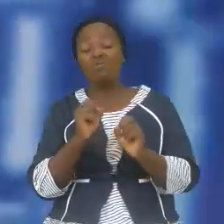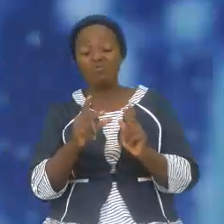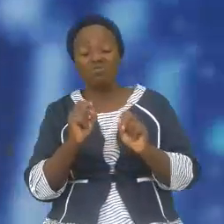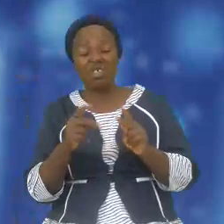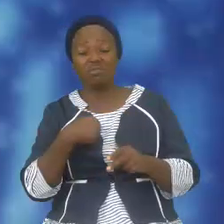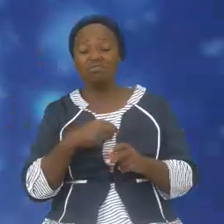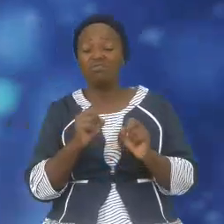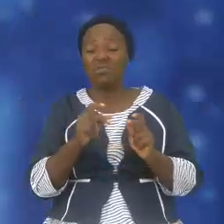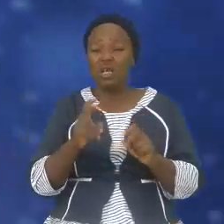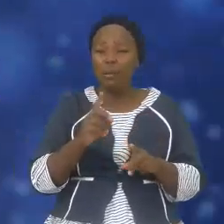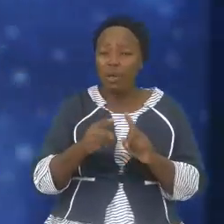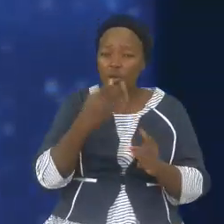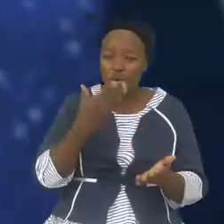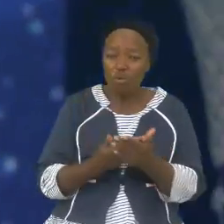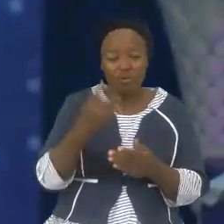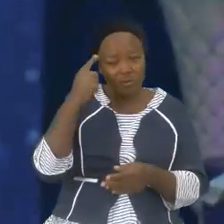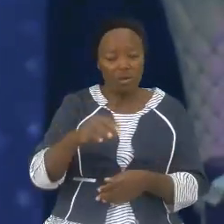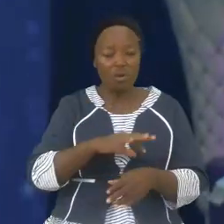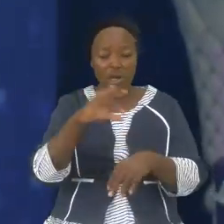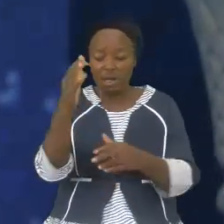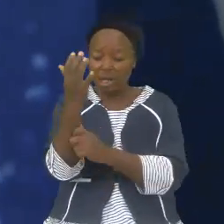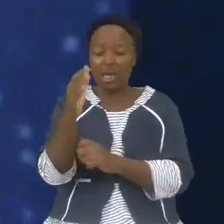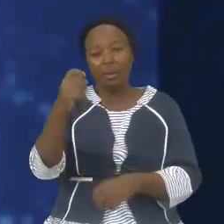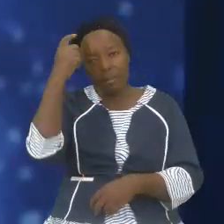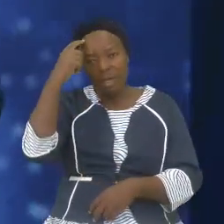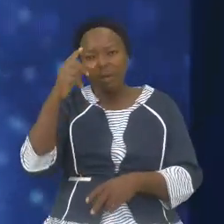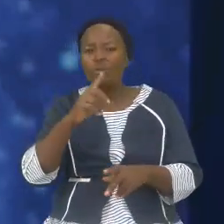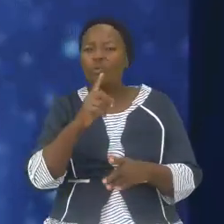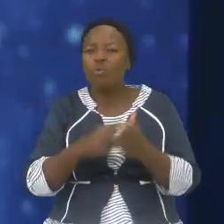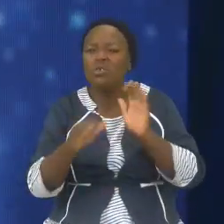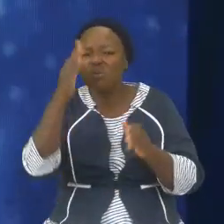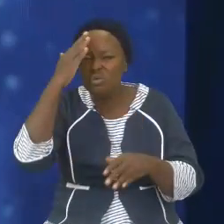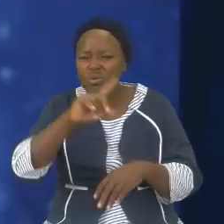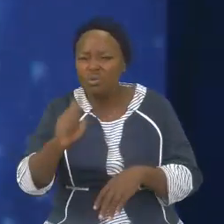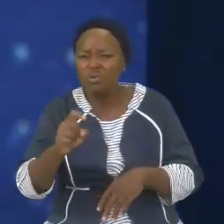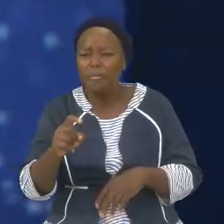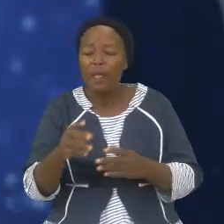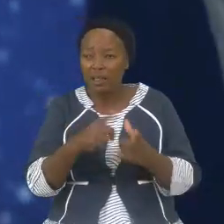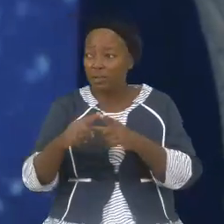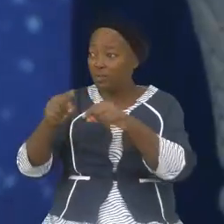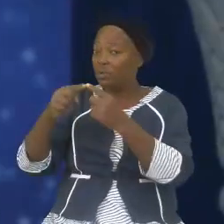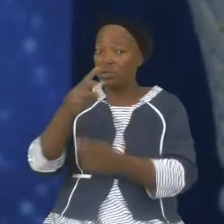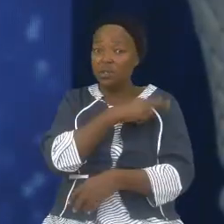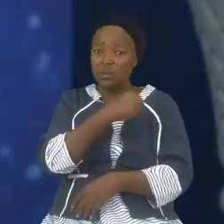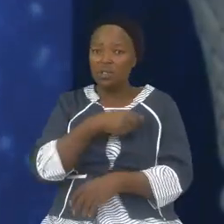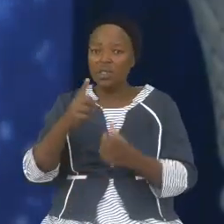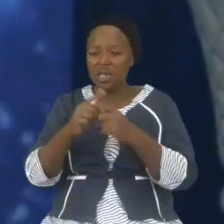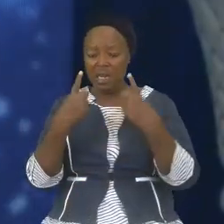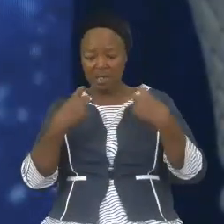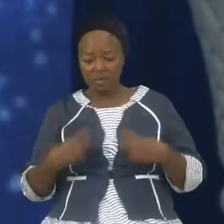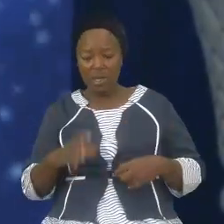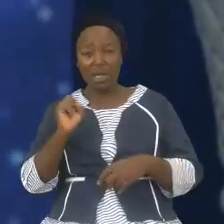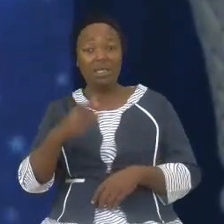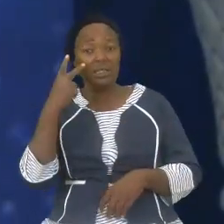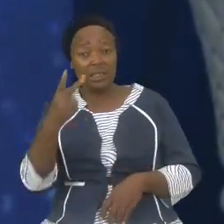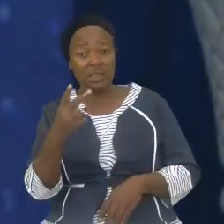carnal mind. And what do you know? What do you know? Even if you go to the hospital, the x-ray can see